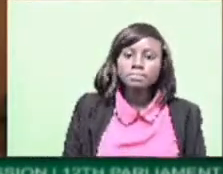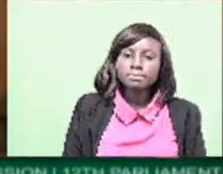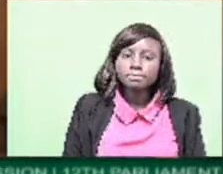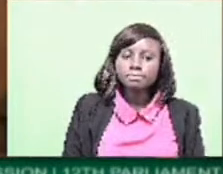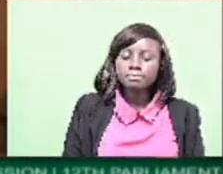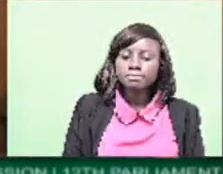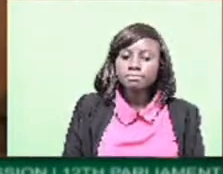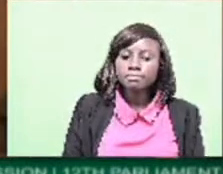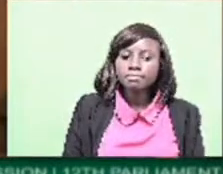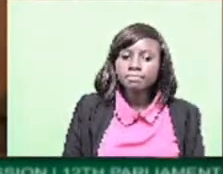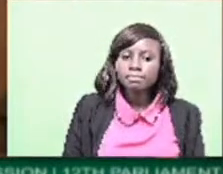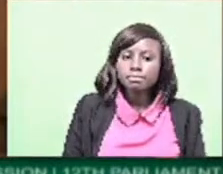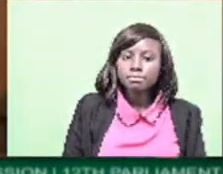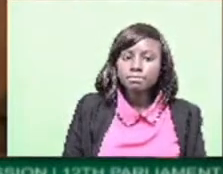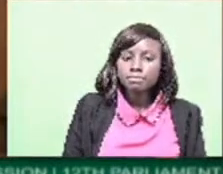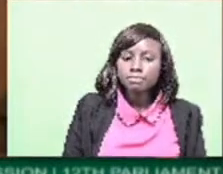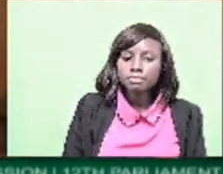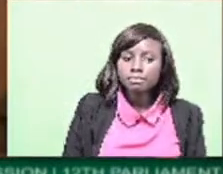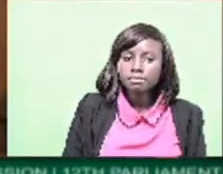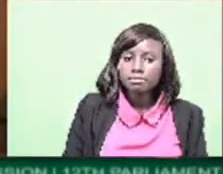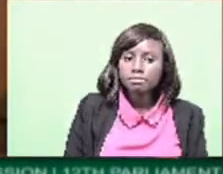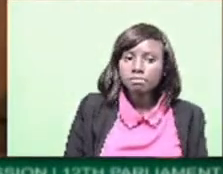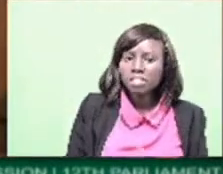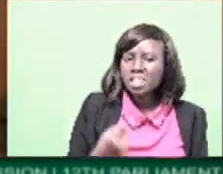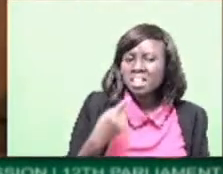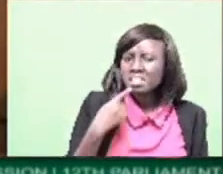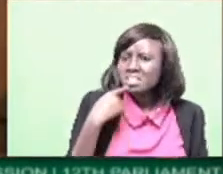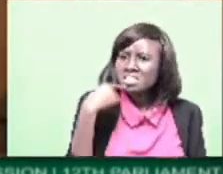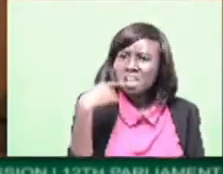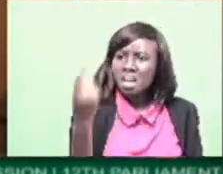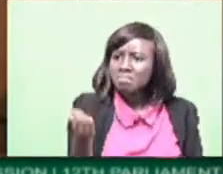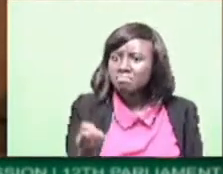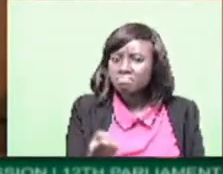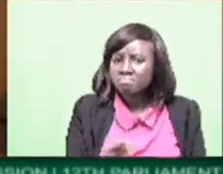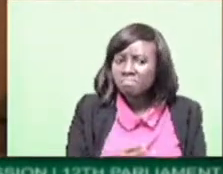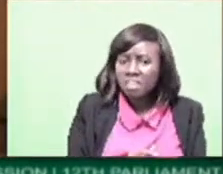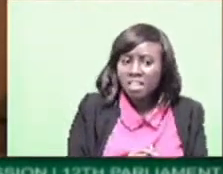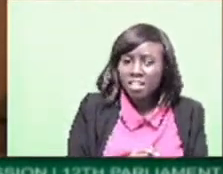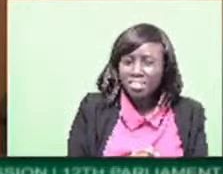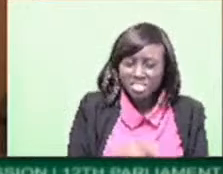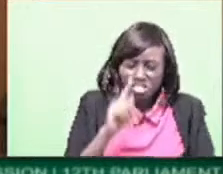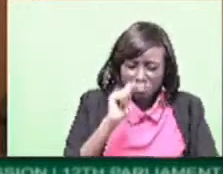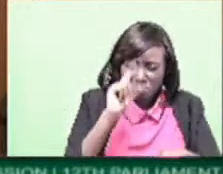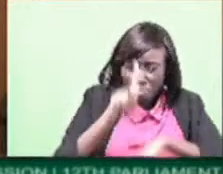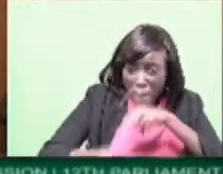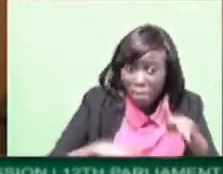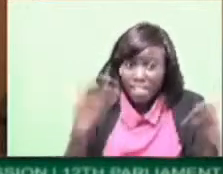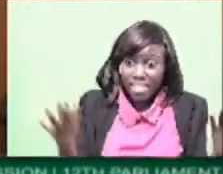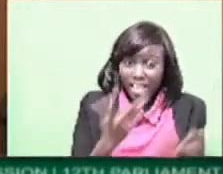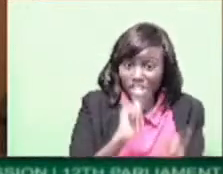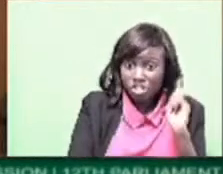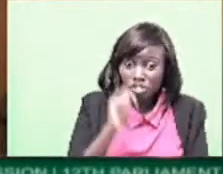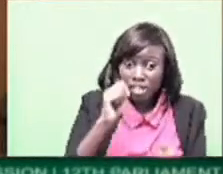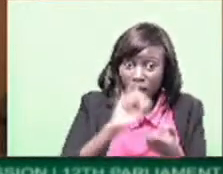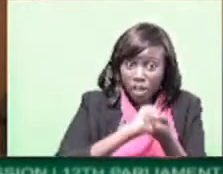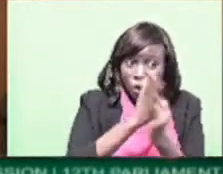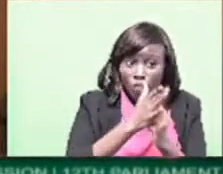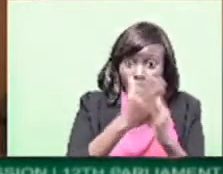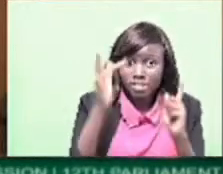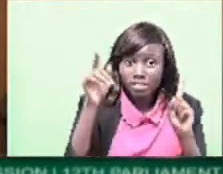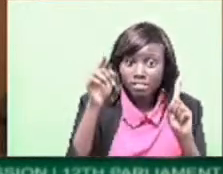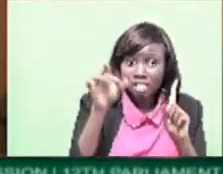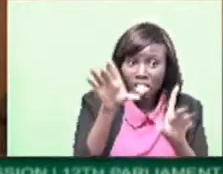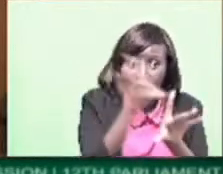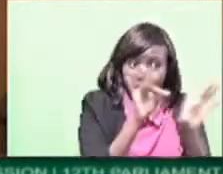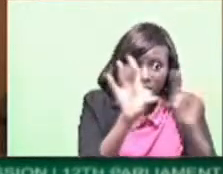chances of Trinidad and Tobago getting these infections were remote to non-existent. And he added, if we're going to get it, it's